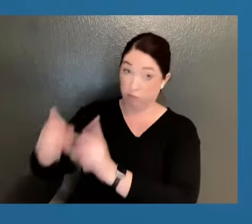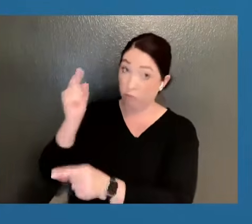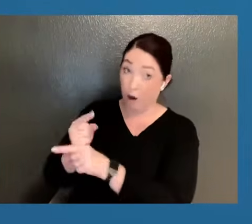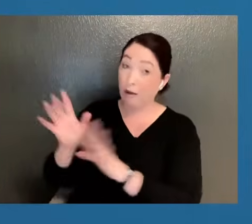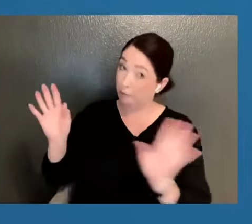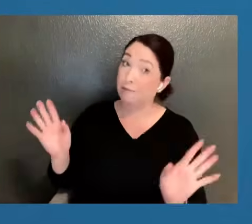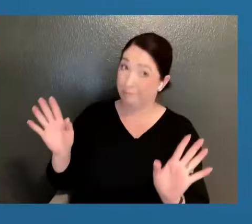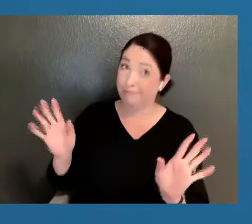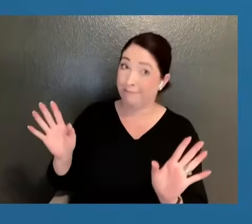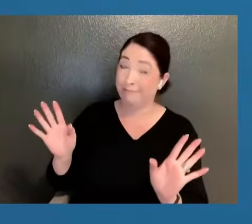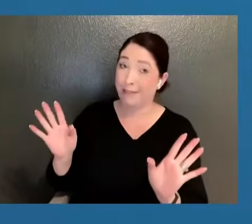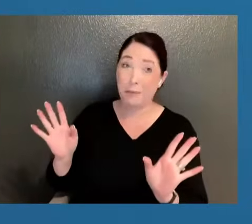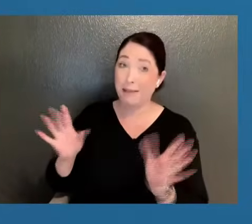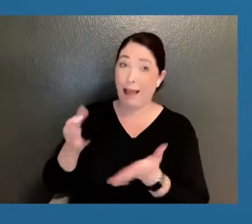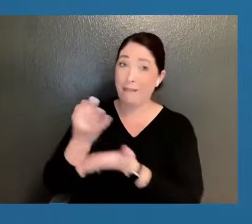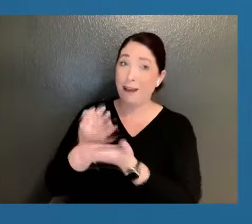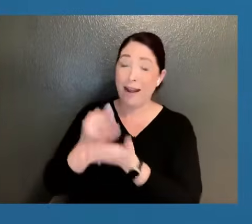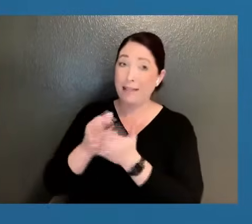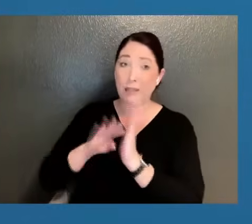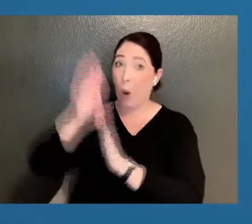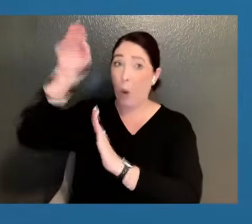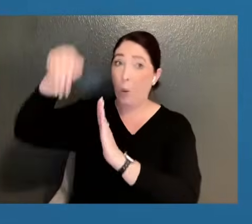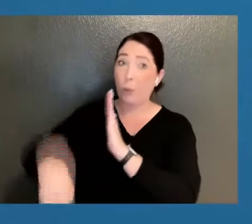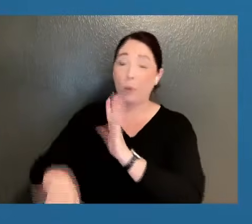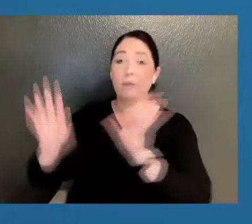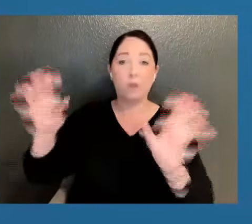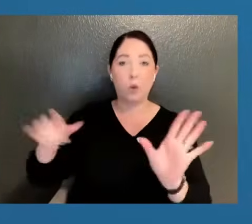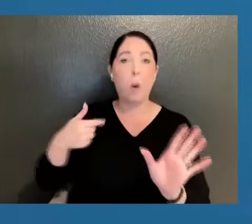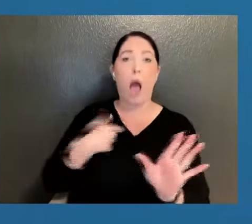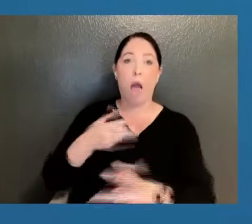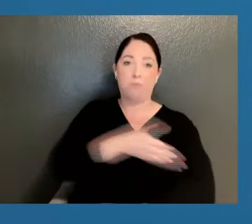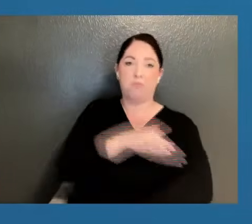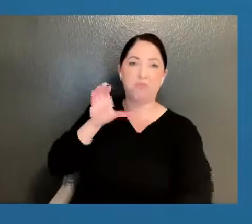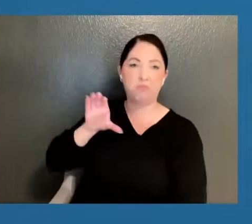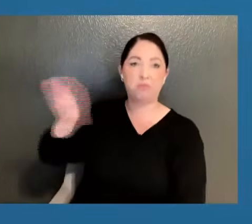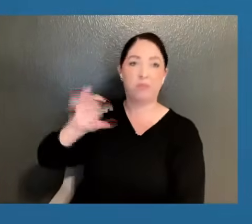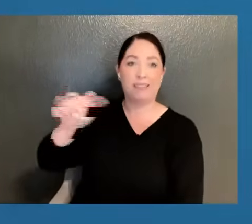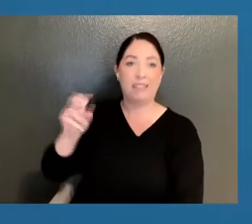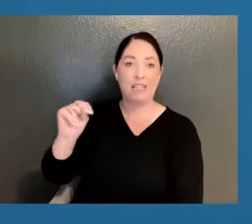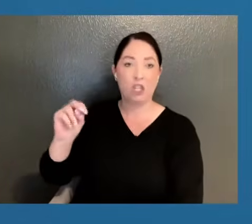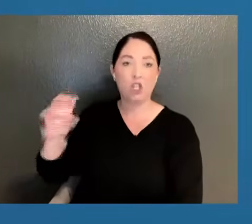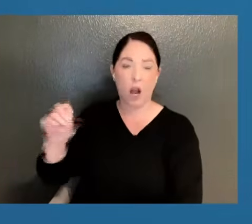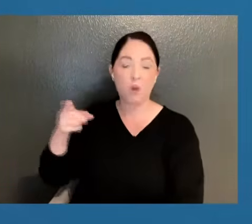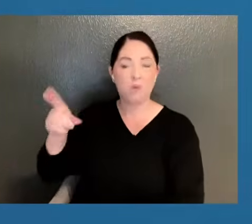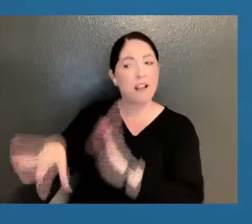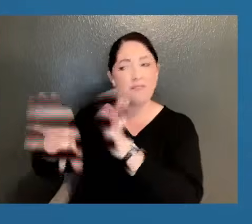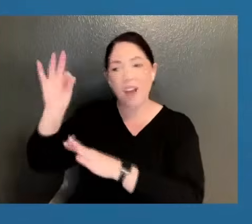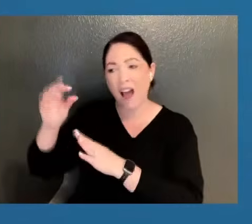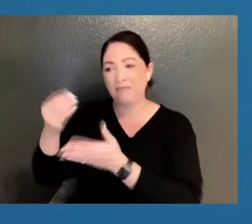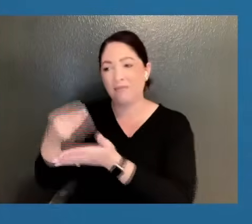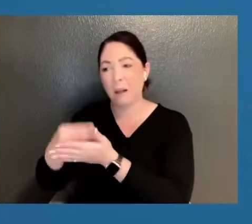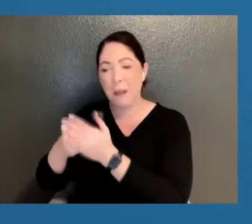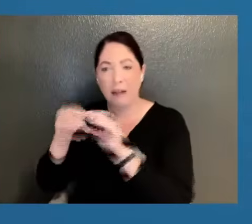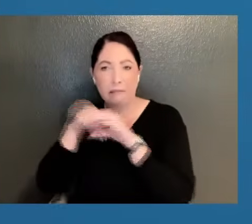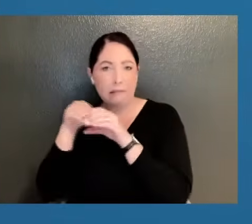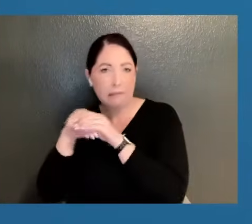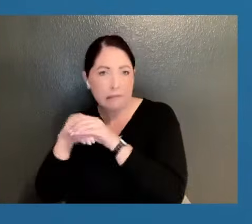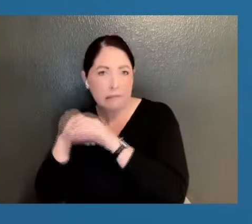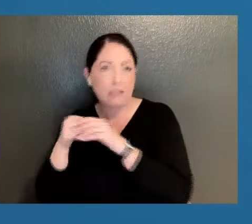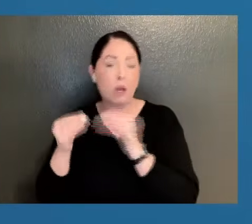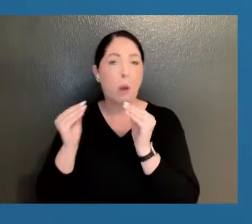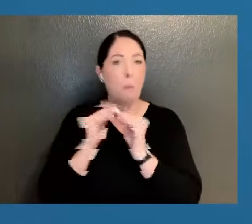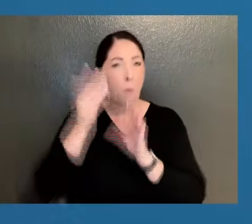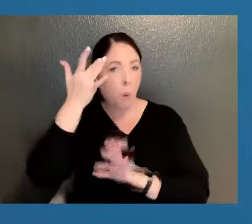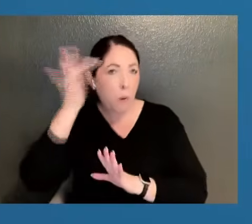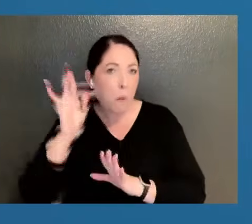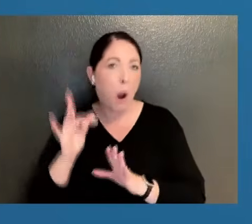going off the fiscal cliff. I empowered Jano to find savings. He did it. To find ways that we could be smarter, more efficient. He did